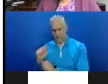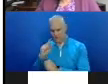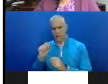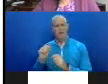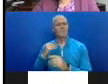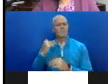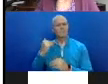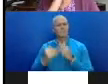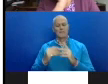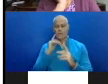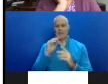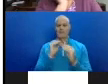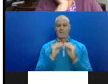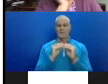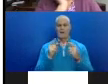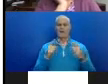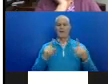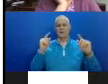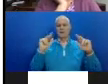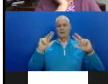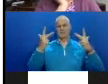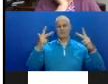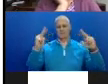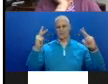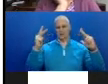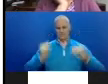repair that can happen at phase 3.